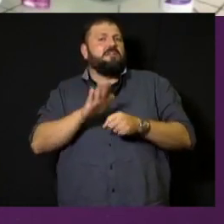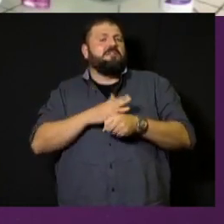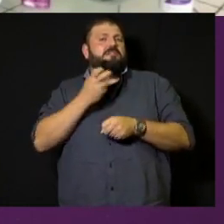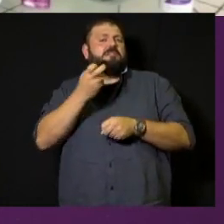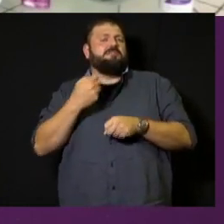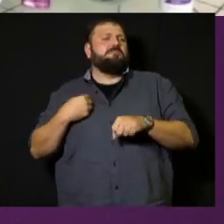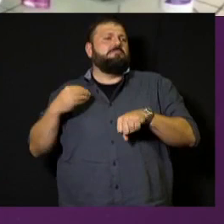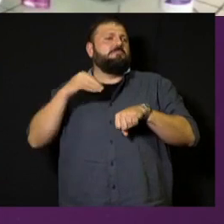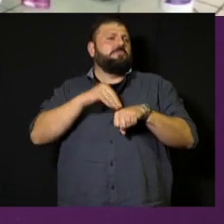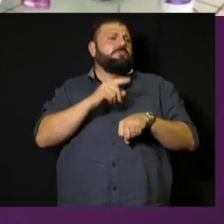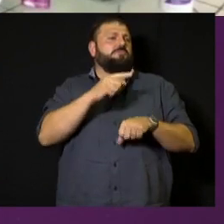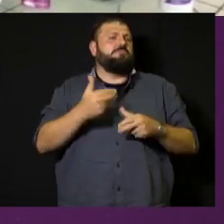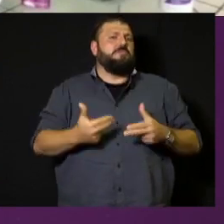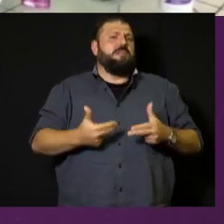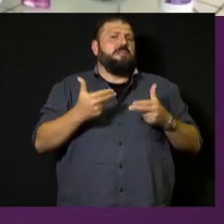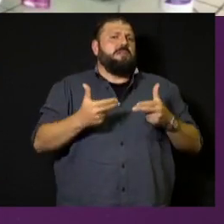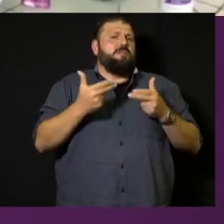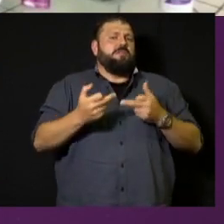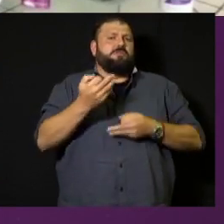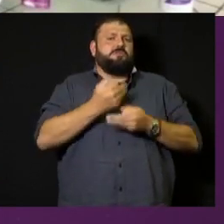own business. I invested